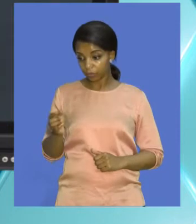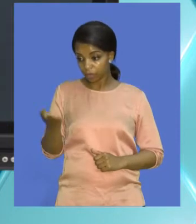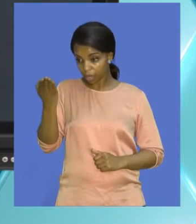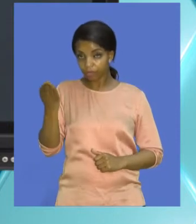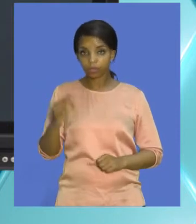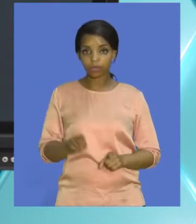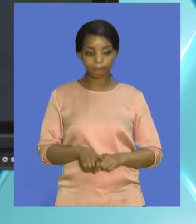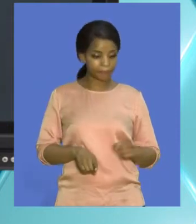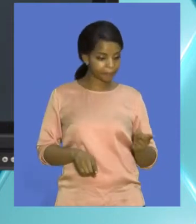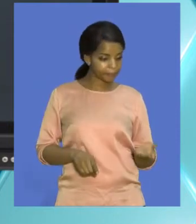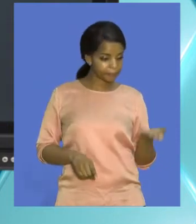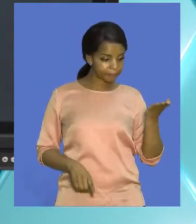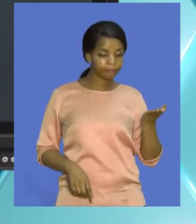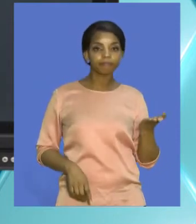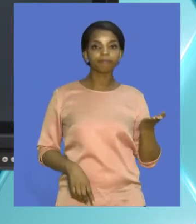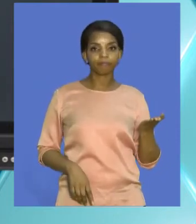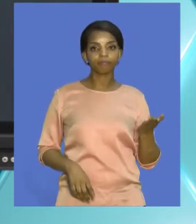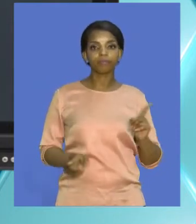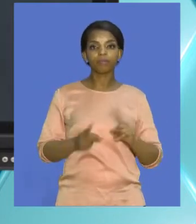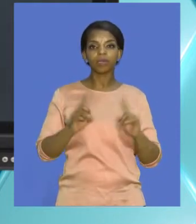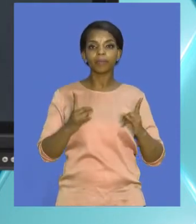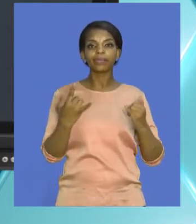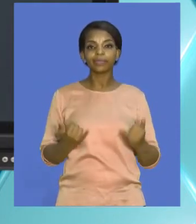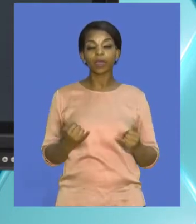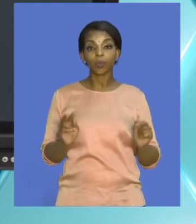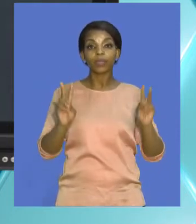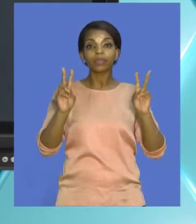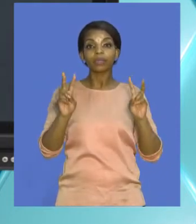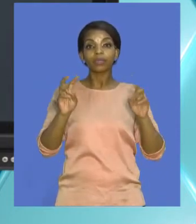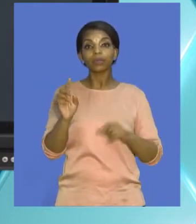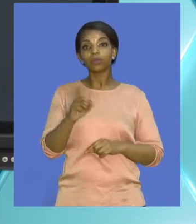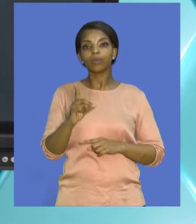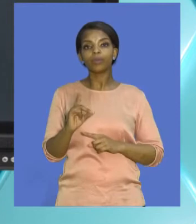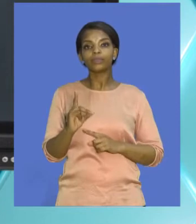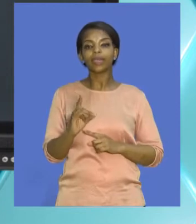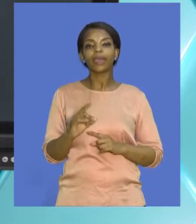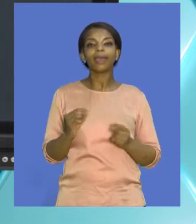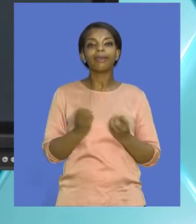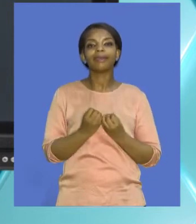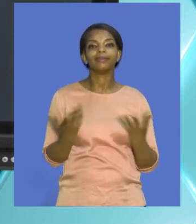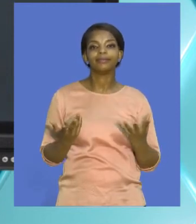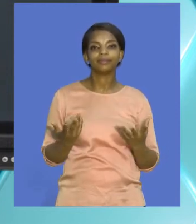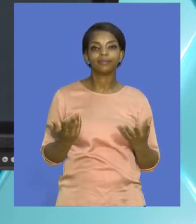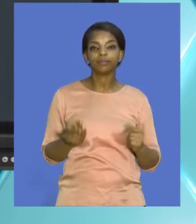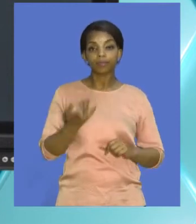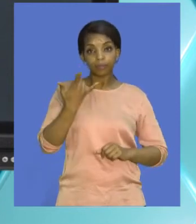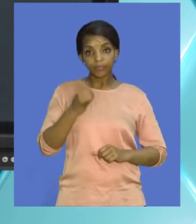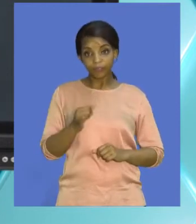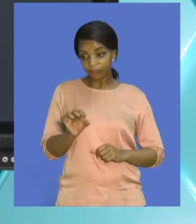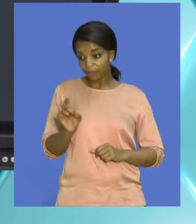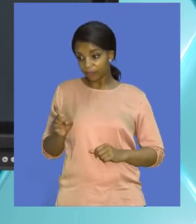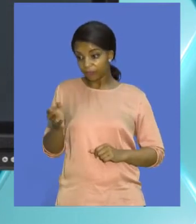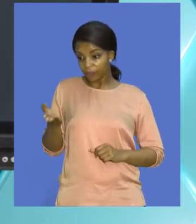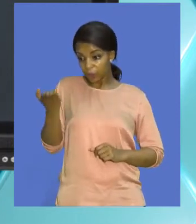to the other. But the issue of proportion also comes through as well. If one increases, the other one decreases, but in the